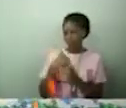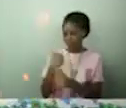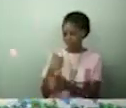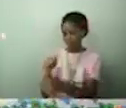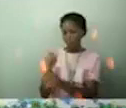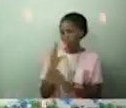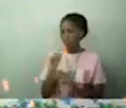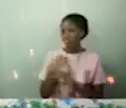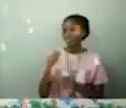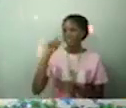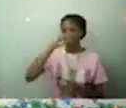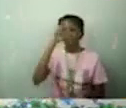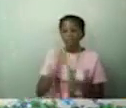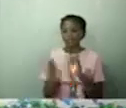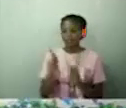already following.